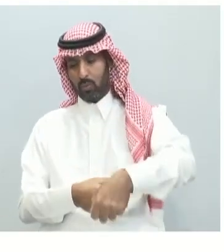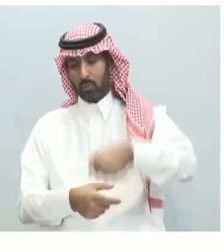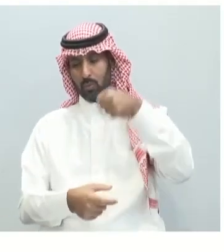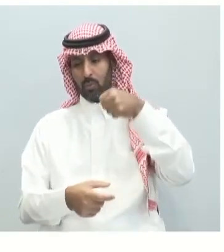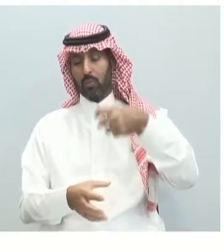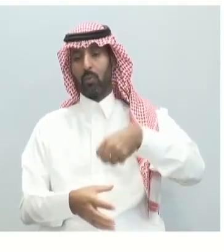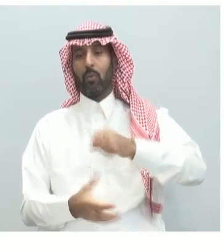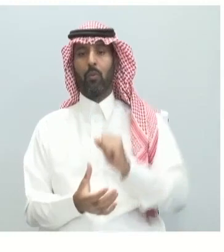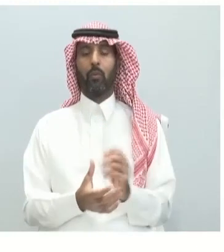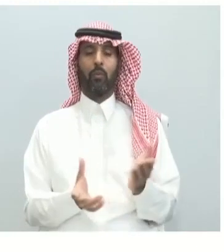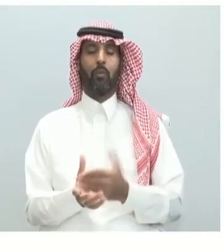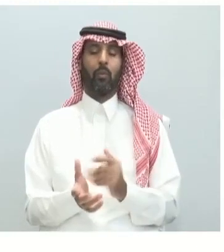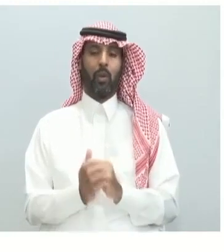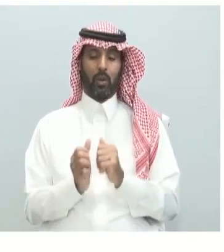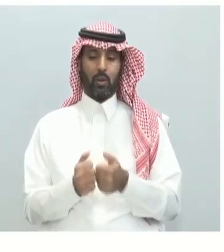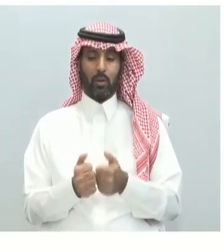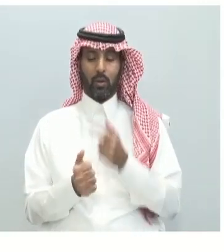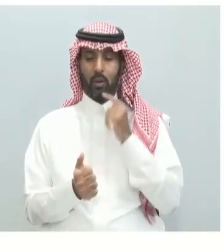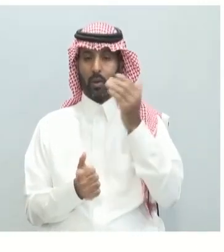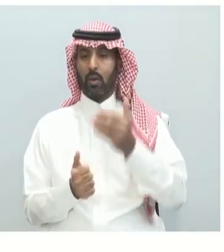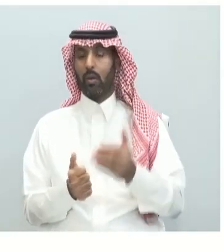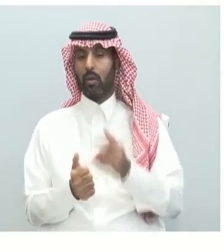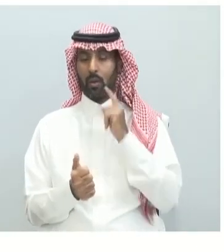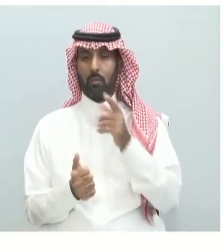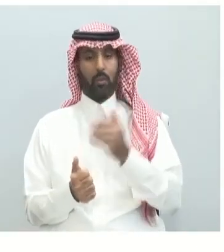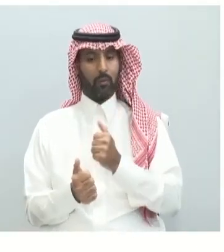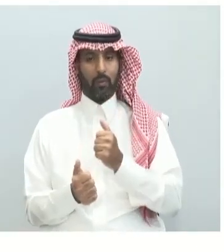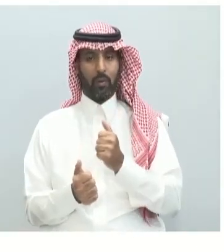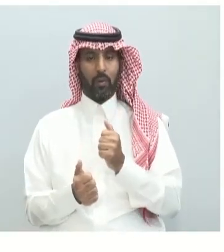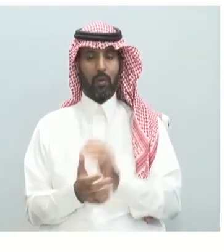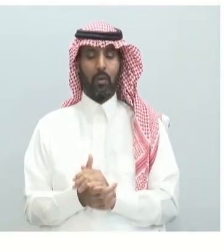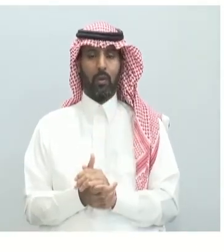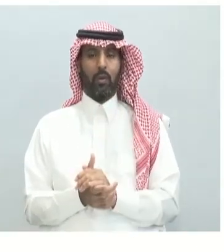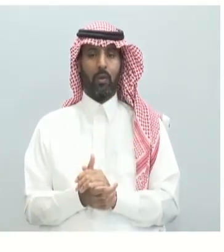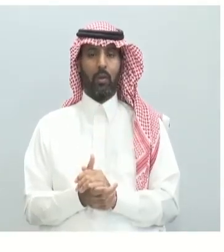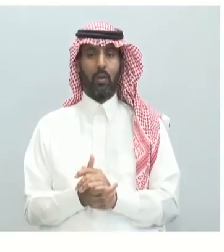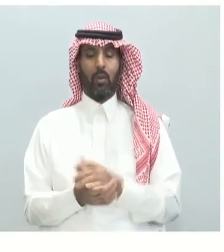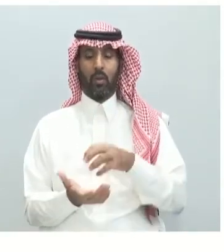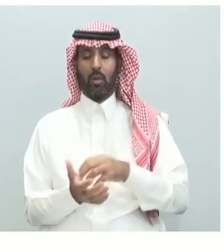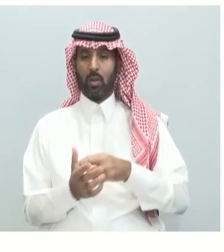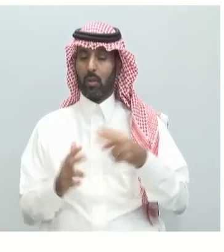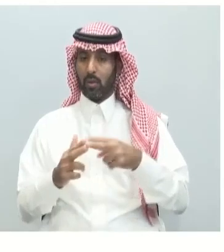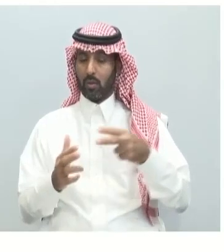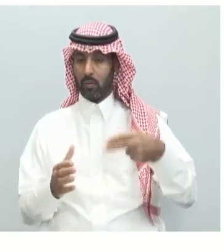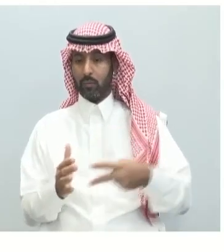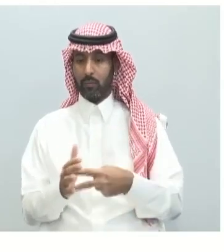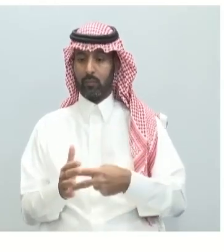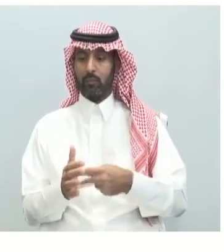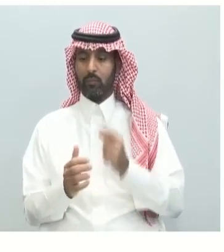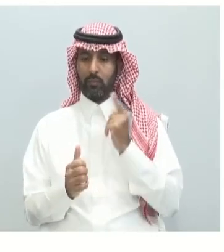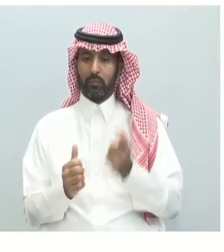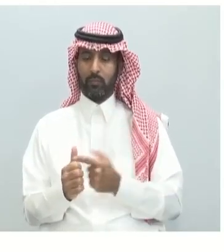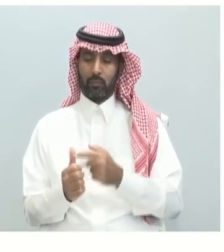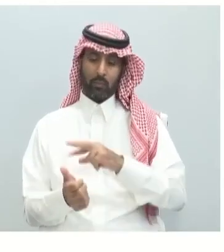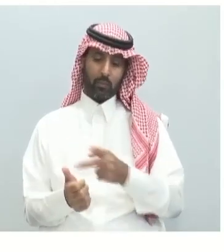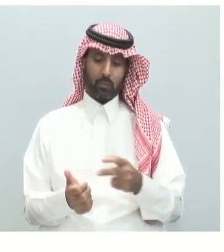supply. What is the most challenging aspect of not having it? The local electricity supply, providing the alternative.